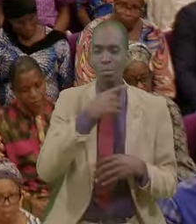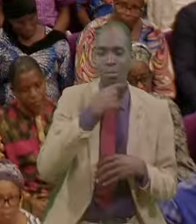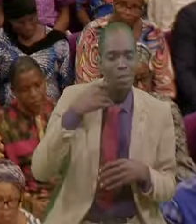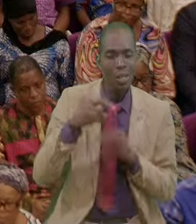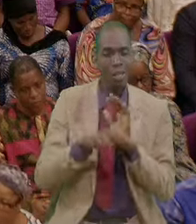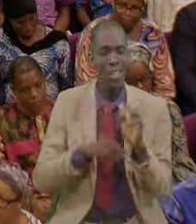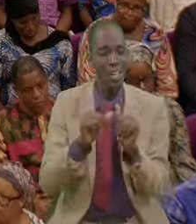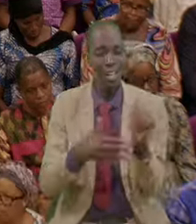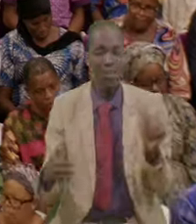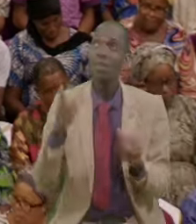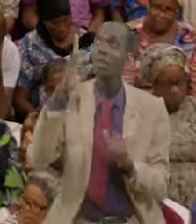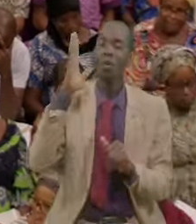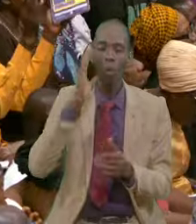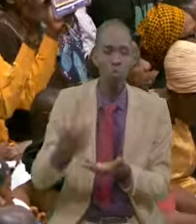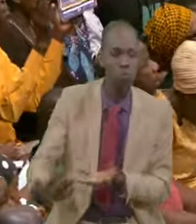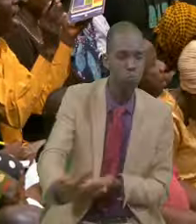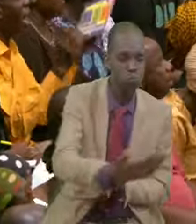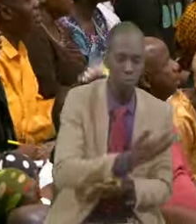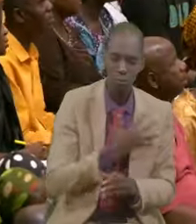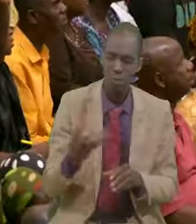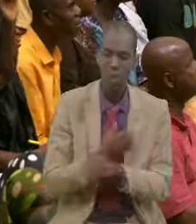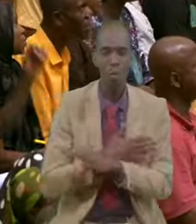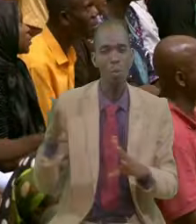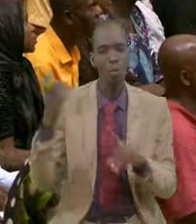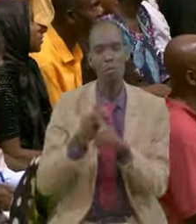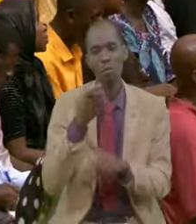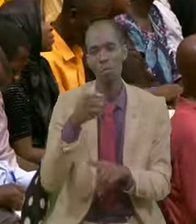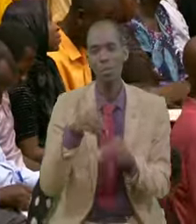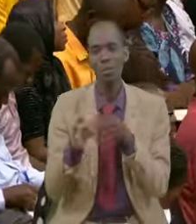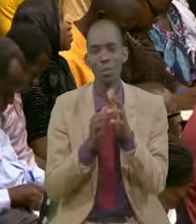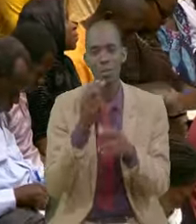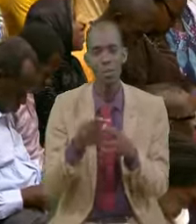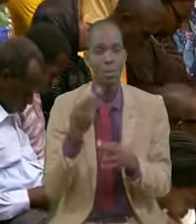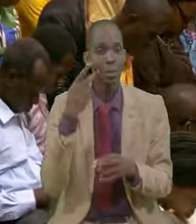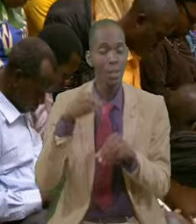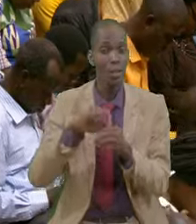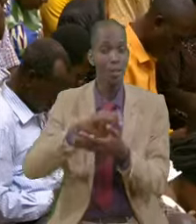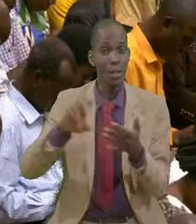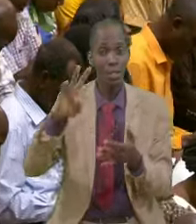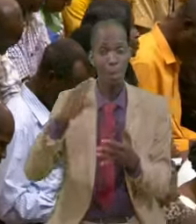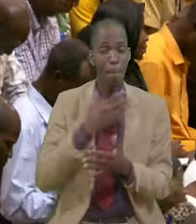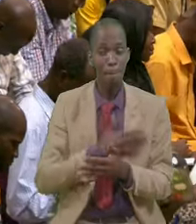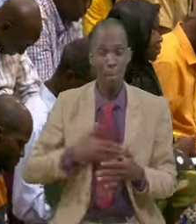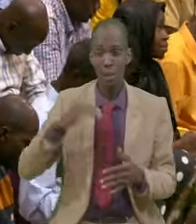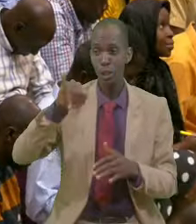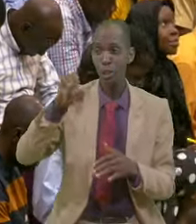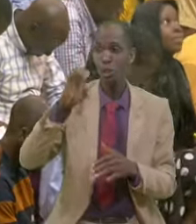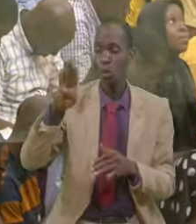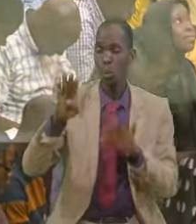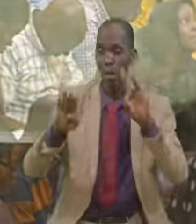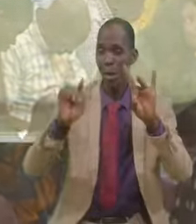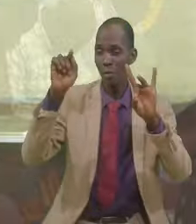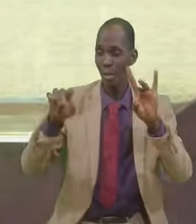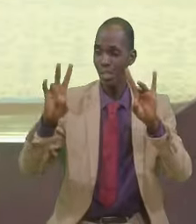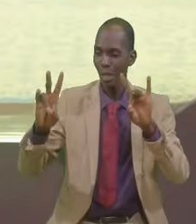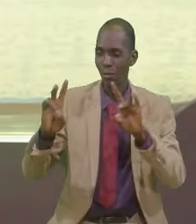everything the Lord will roll away. Look at verse 7. Look at verse 7. Mark it in your Bible. Hold it in your Bible.